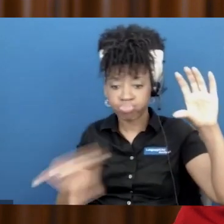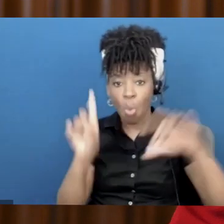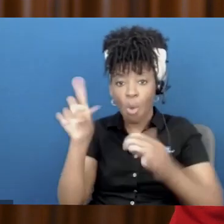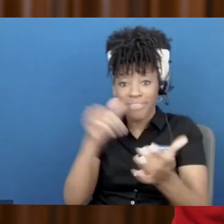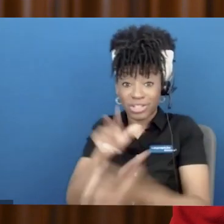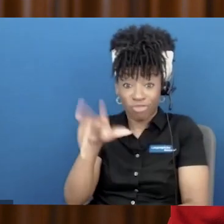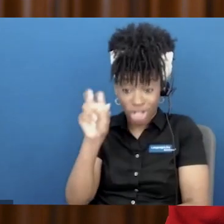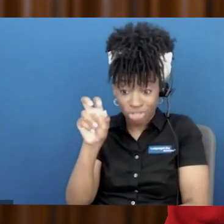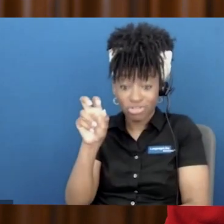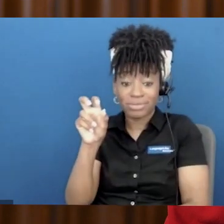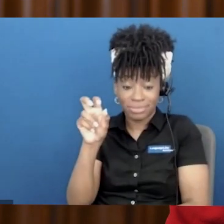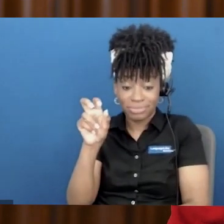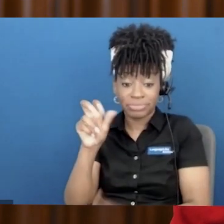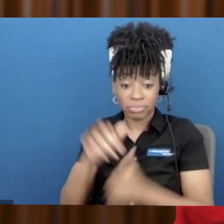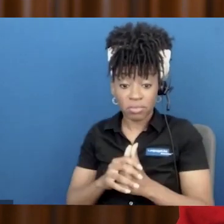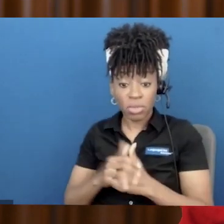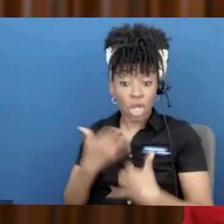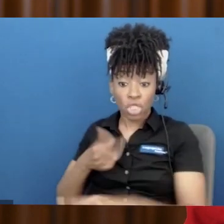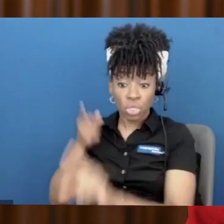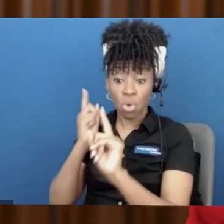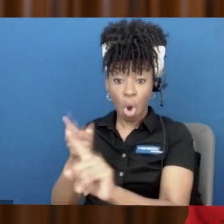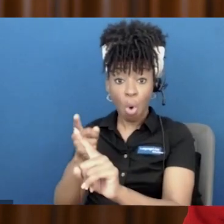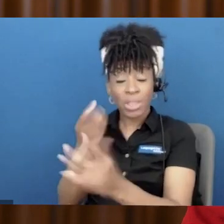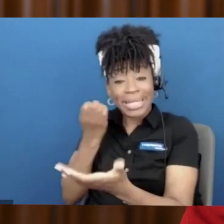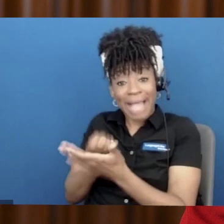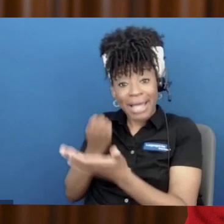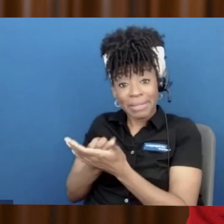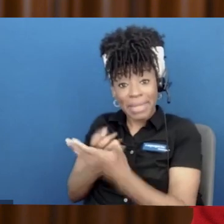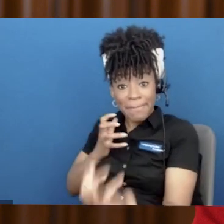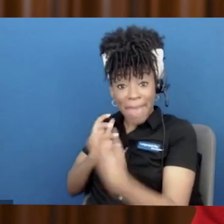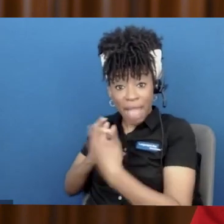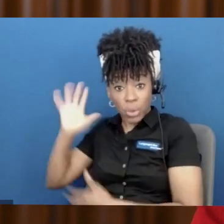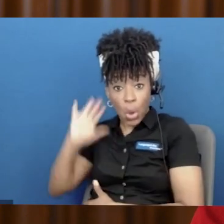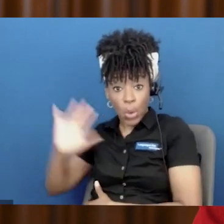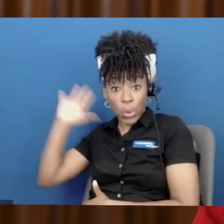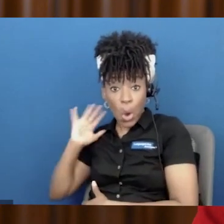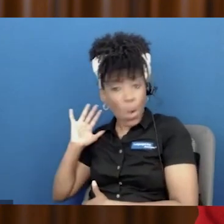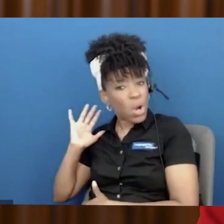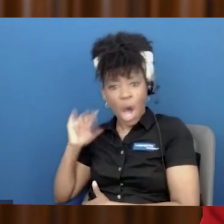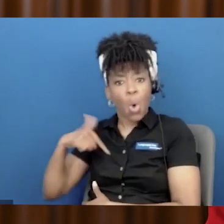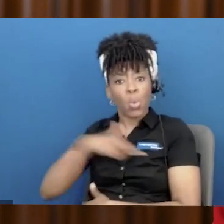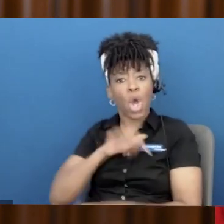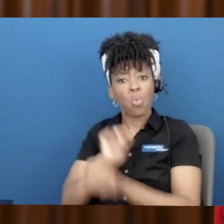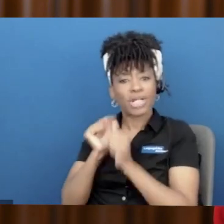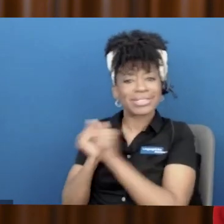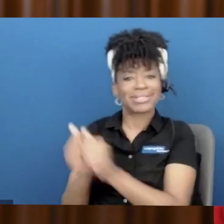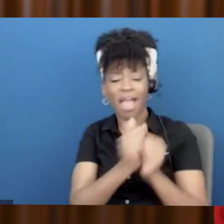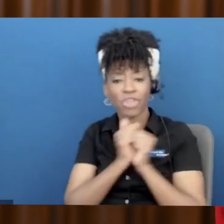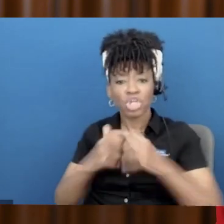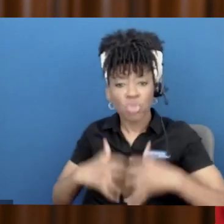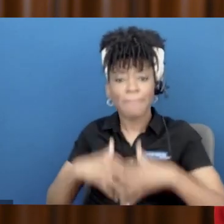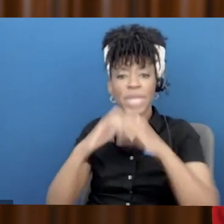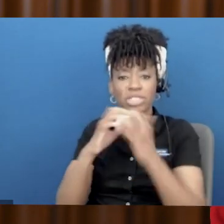we are not just working to build back the economy we had. We are working together to build the economy